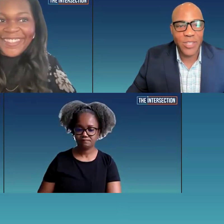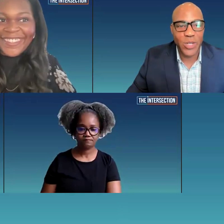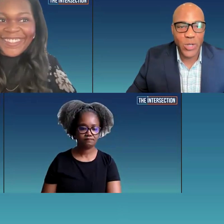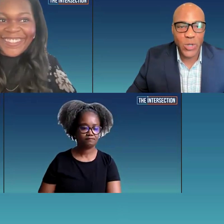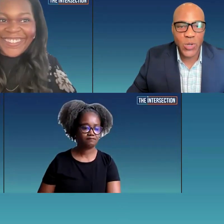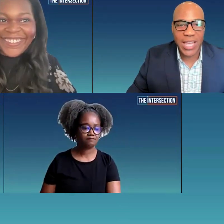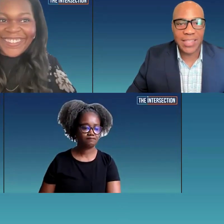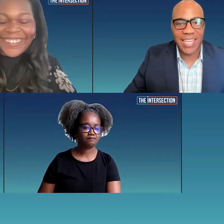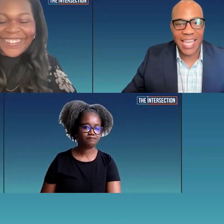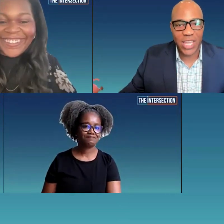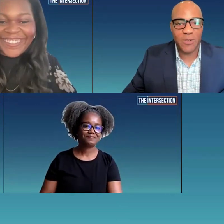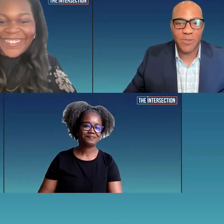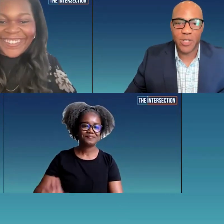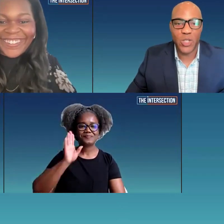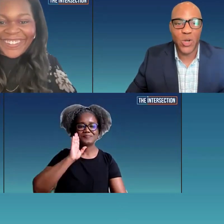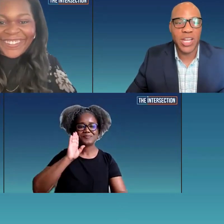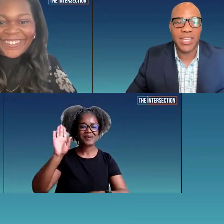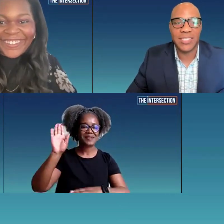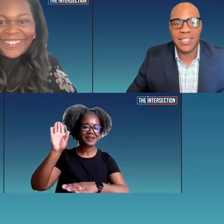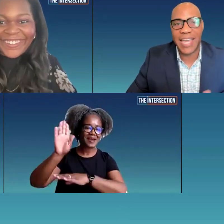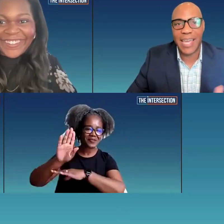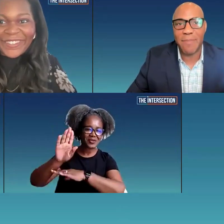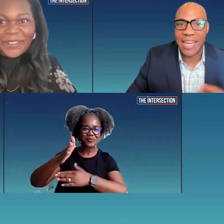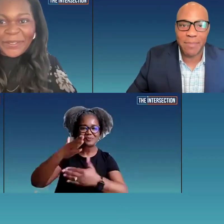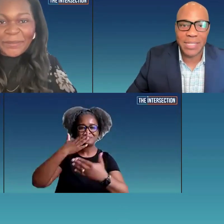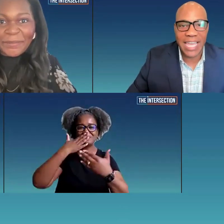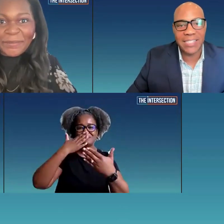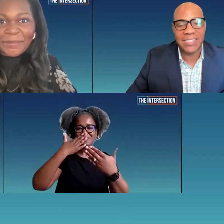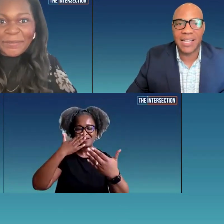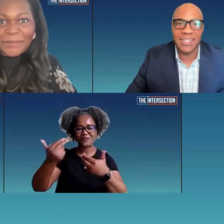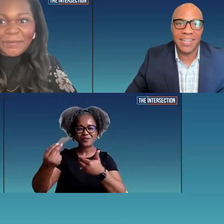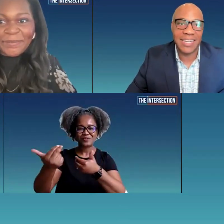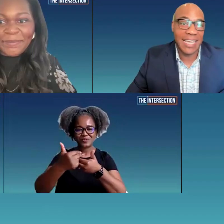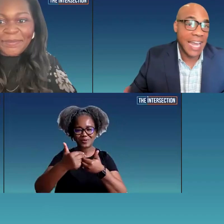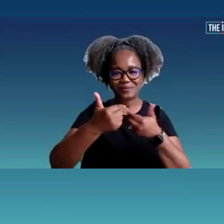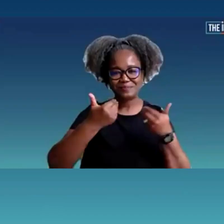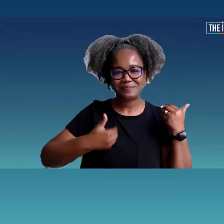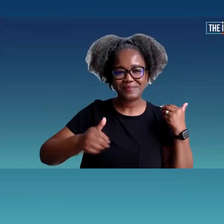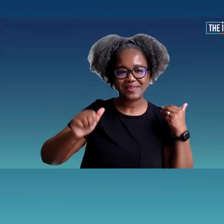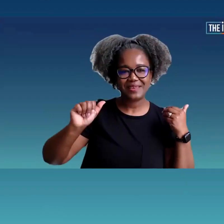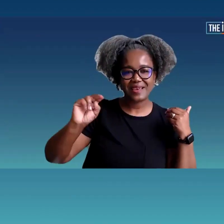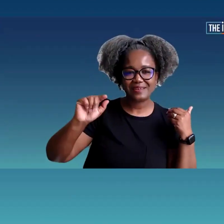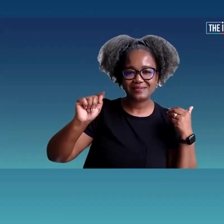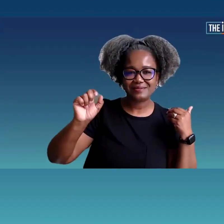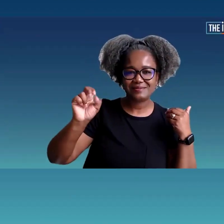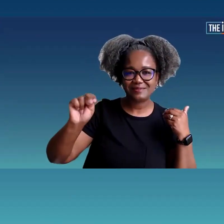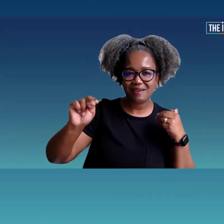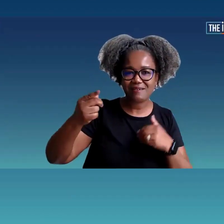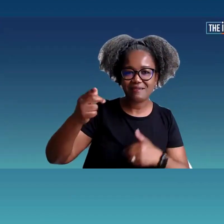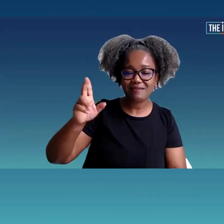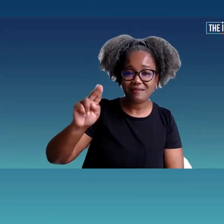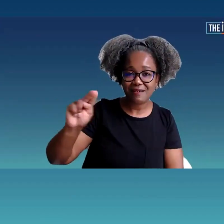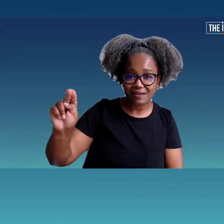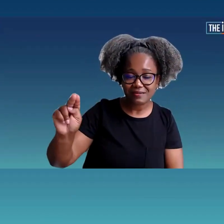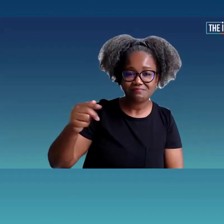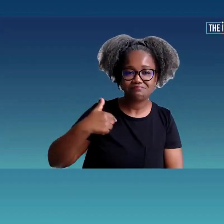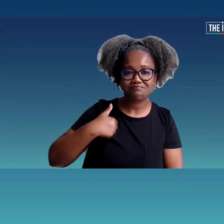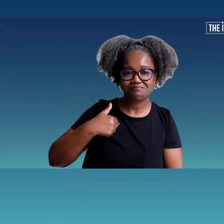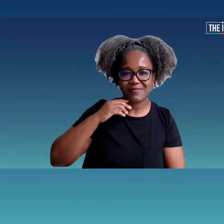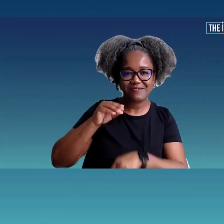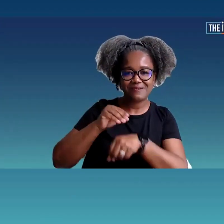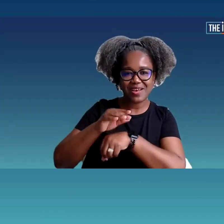Good afternoon, and thank you for joining us today. My name is Anton Gunn, and I'm an advisor to the intersection and